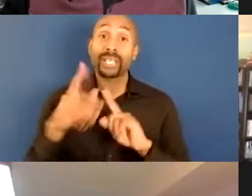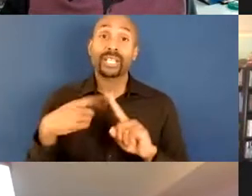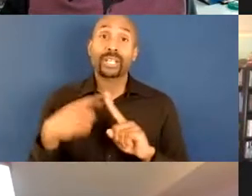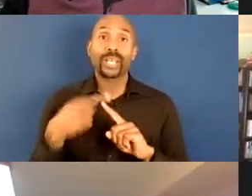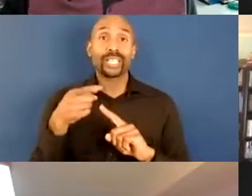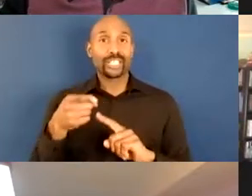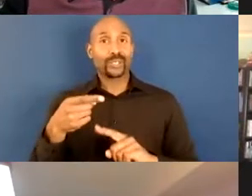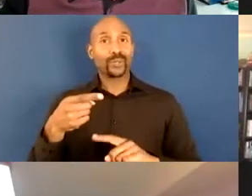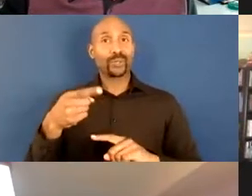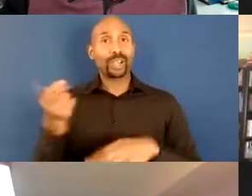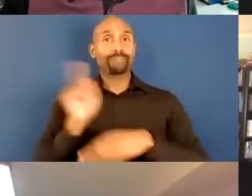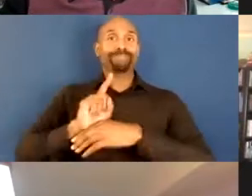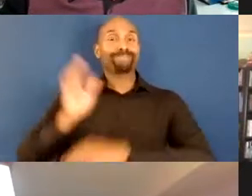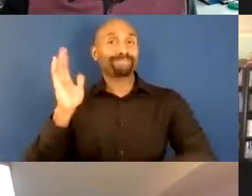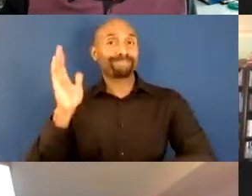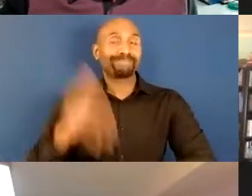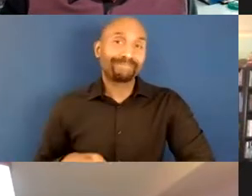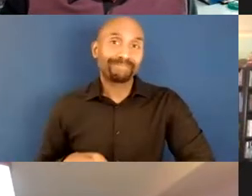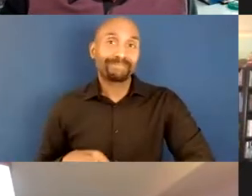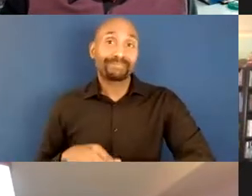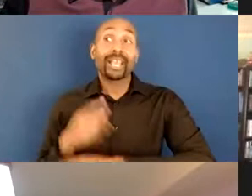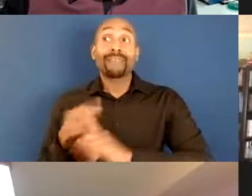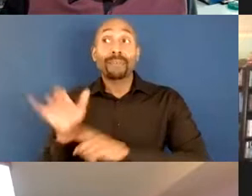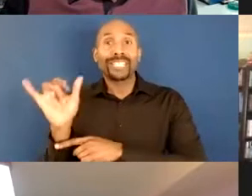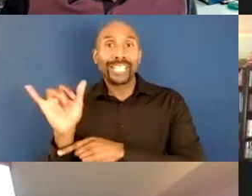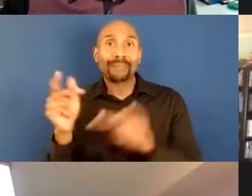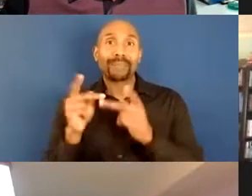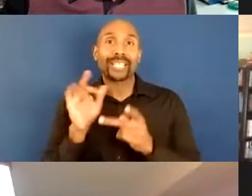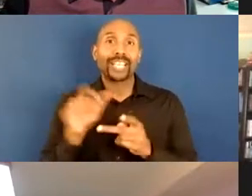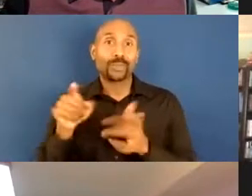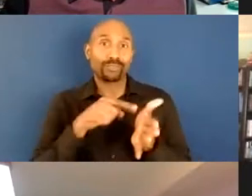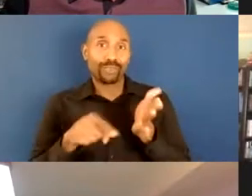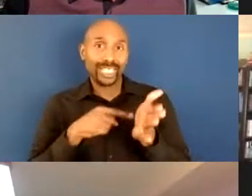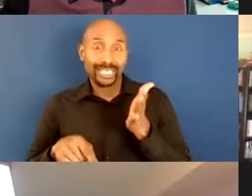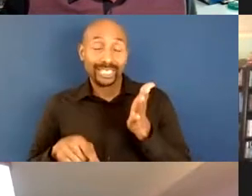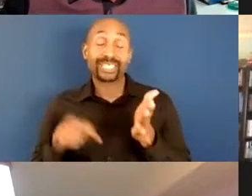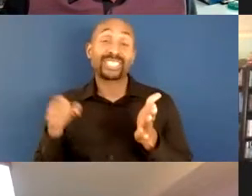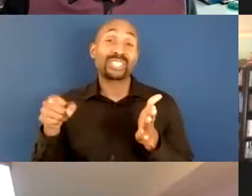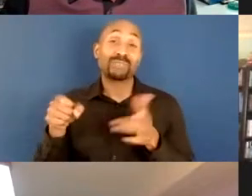platform, right? That you're critiquing, and you have done it, and you did it brilliantly.